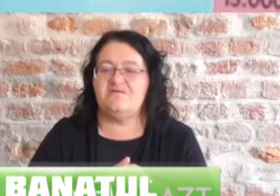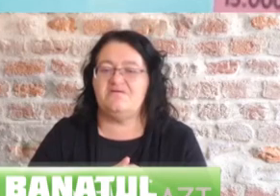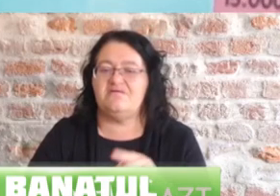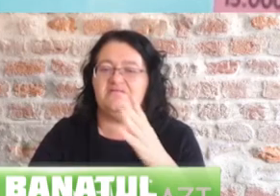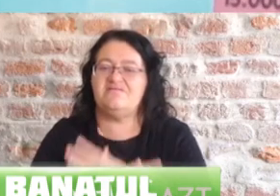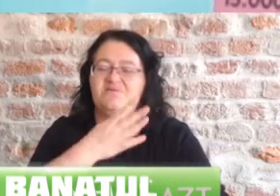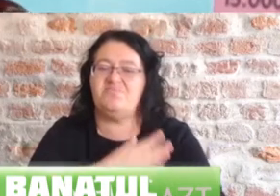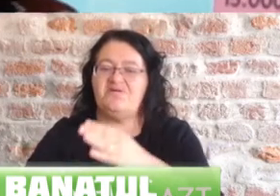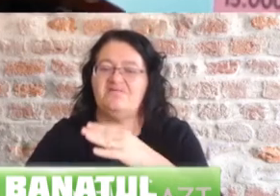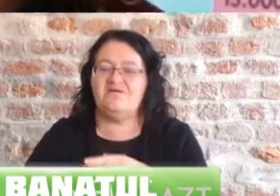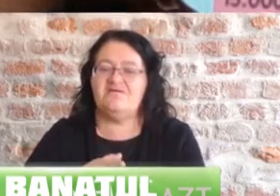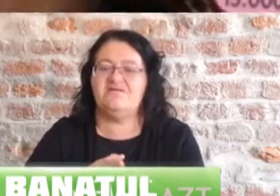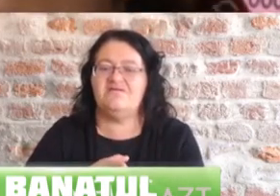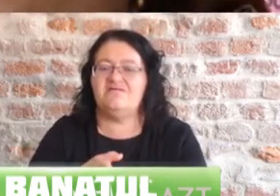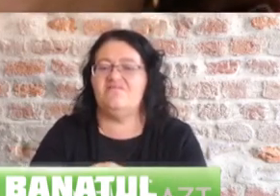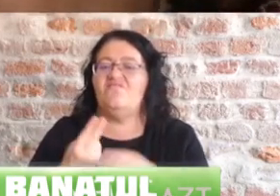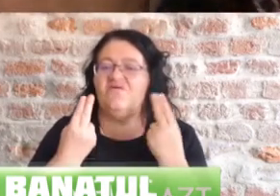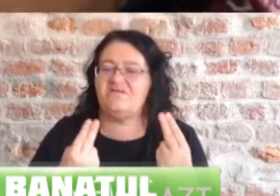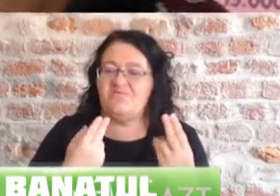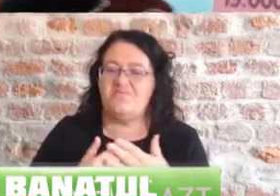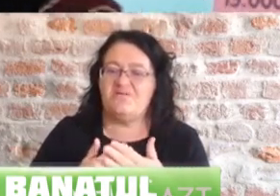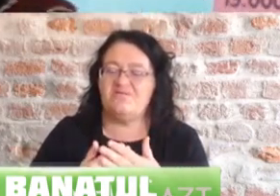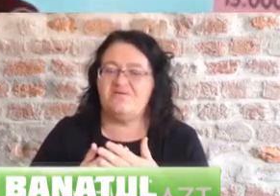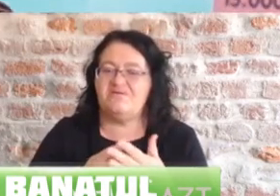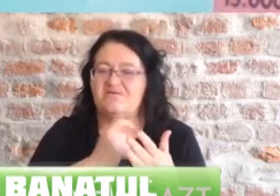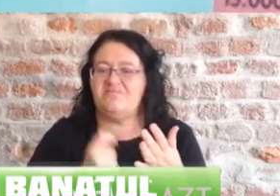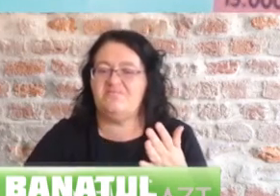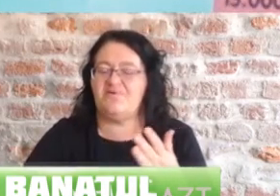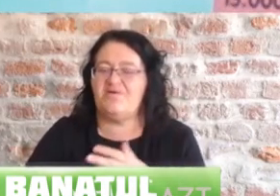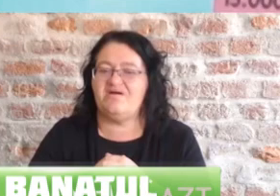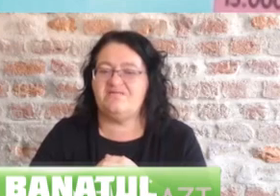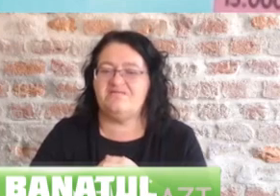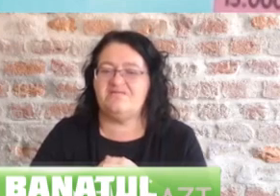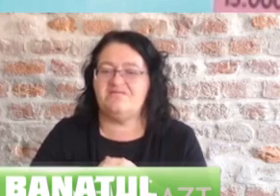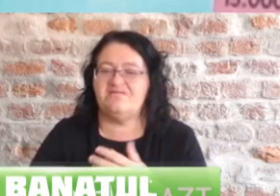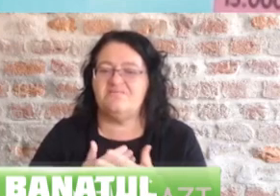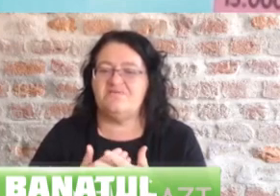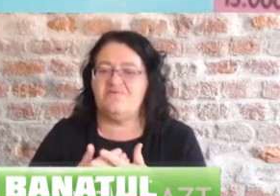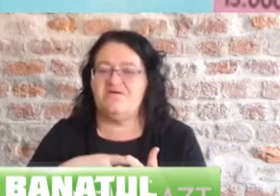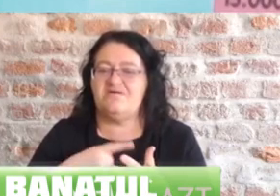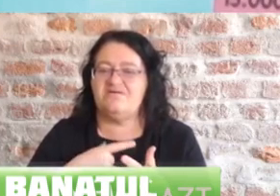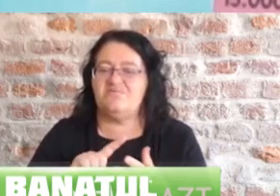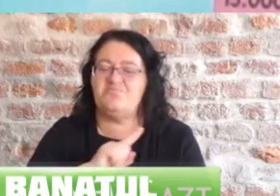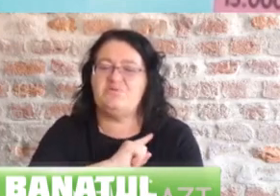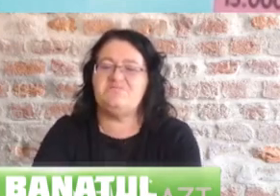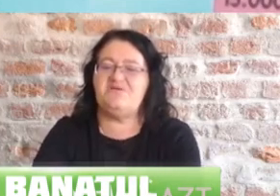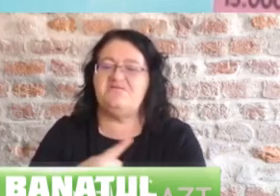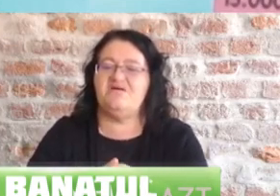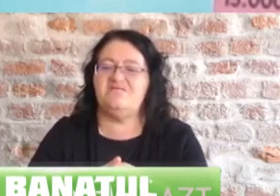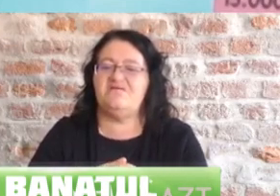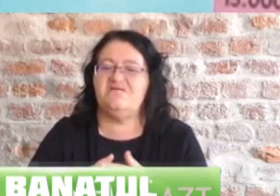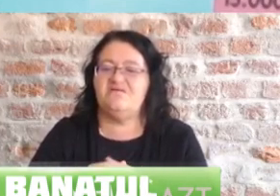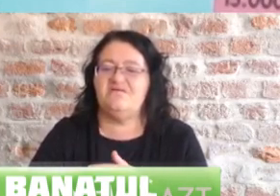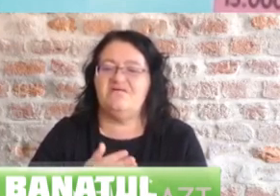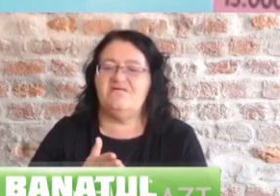feasibility, this yes. was very important, of the projects were considered. That is, the possibility of transmitting